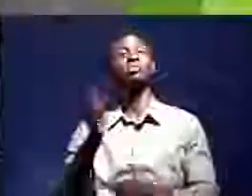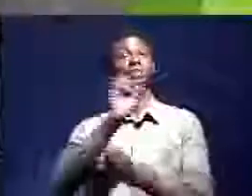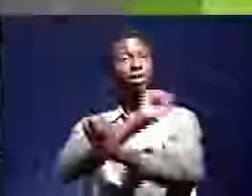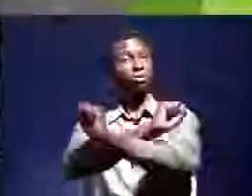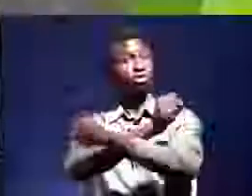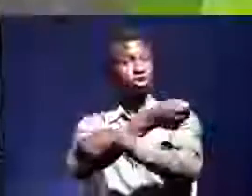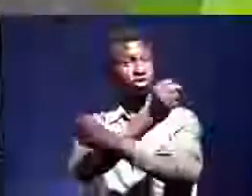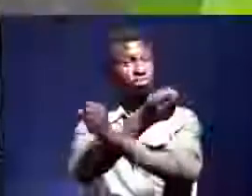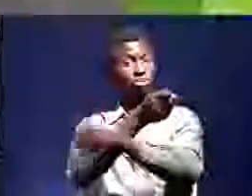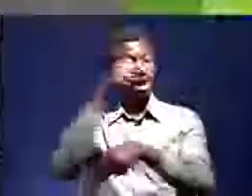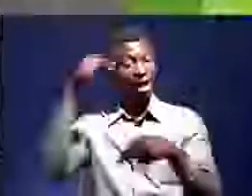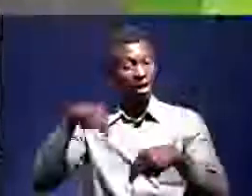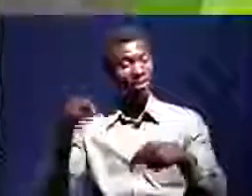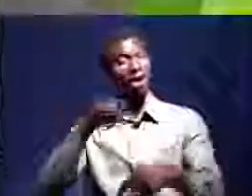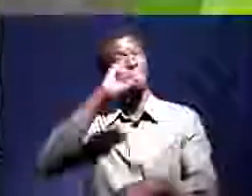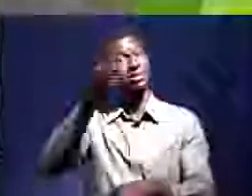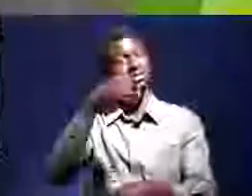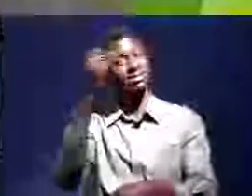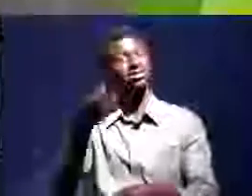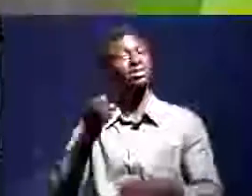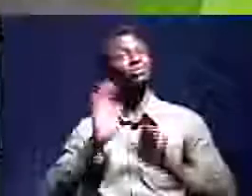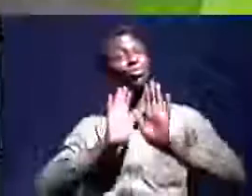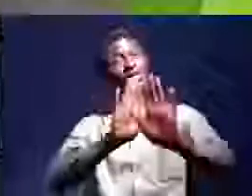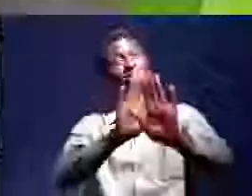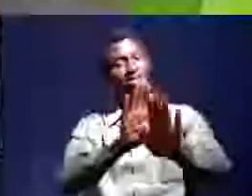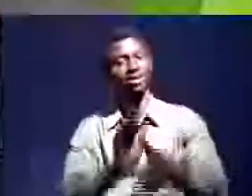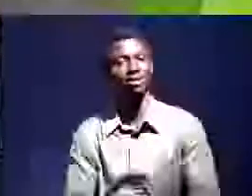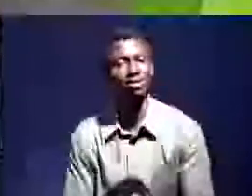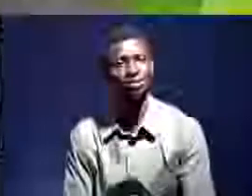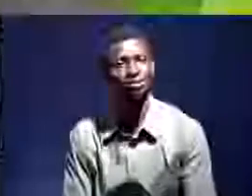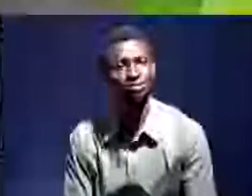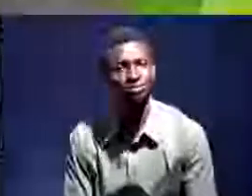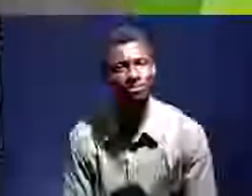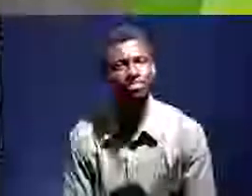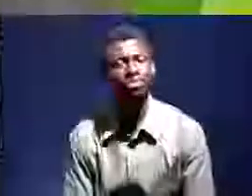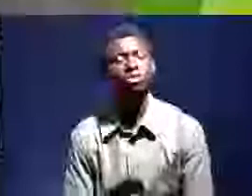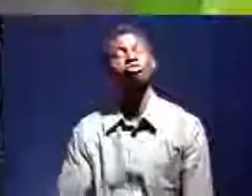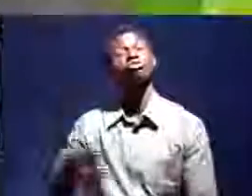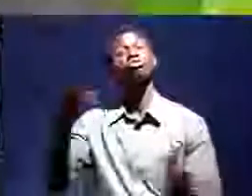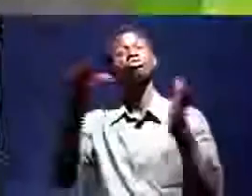80 students are glued to the screen as they eat their supper.